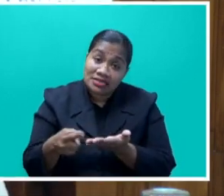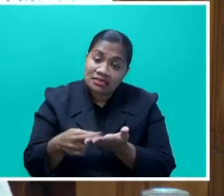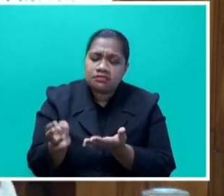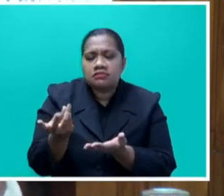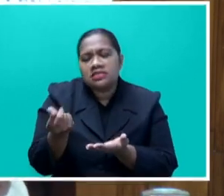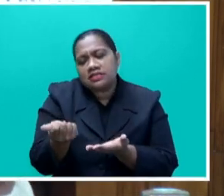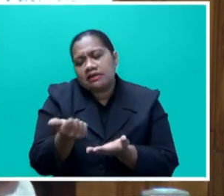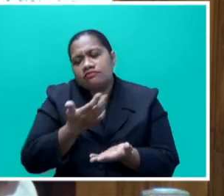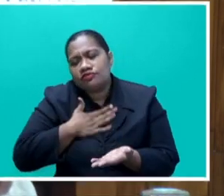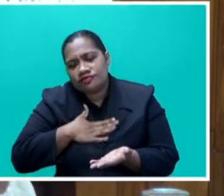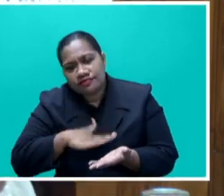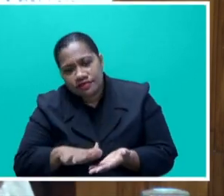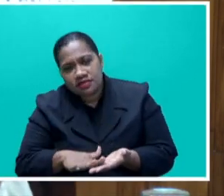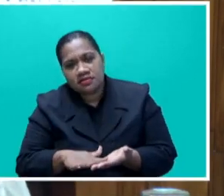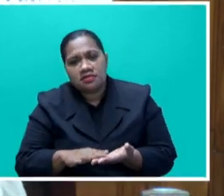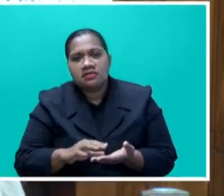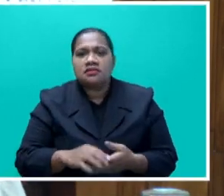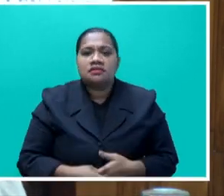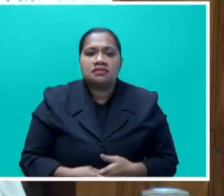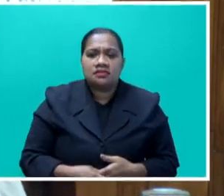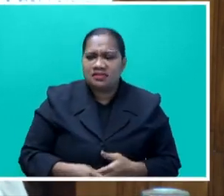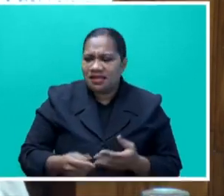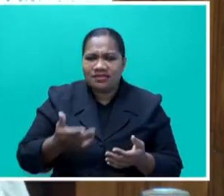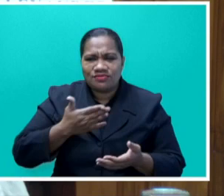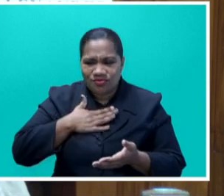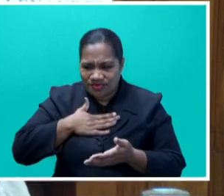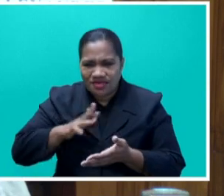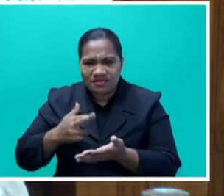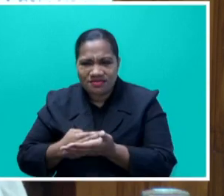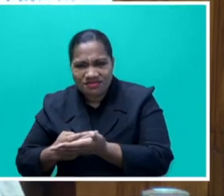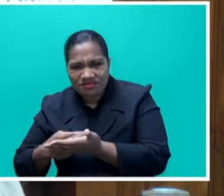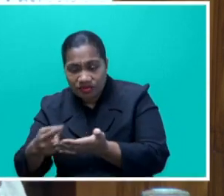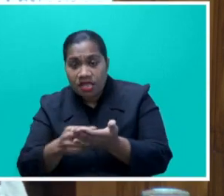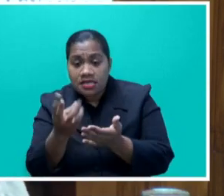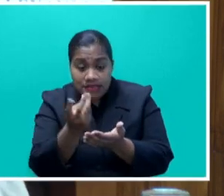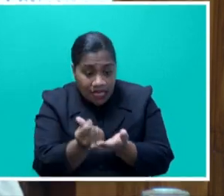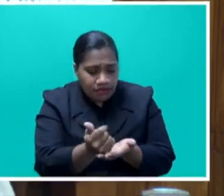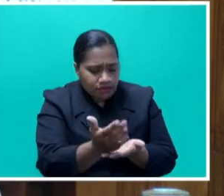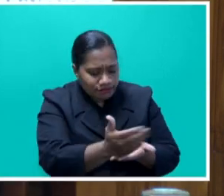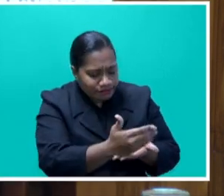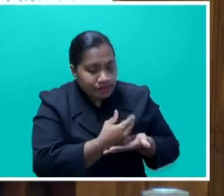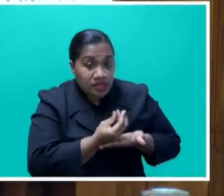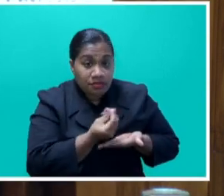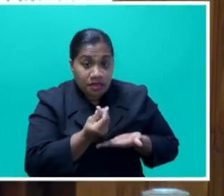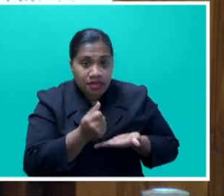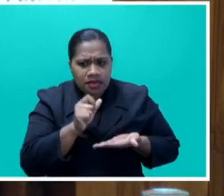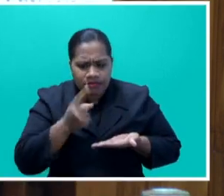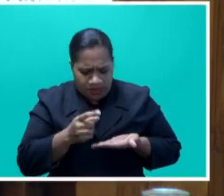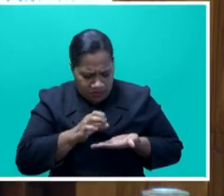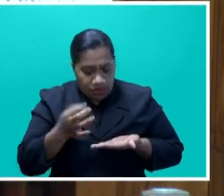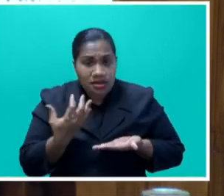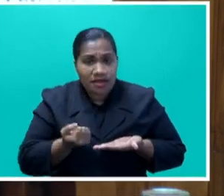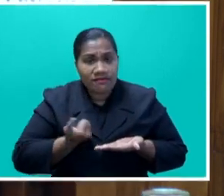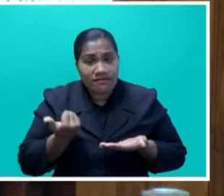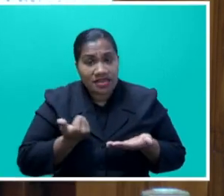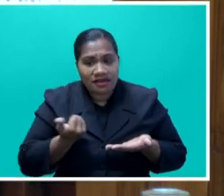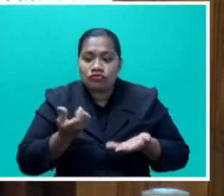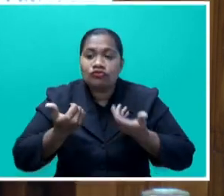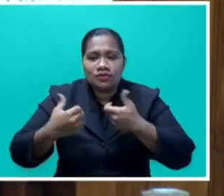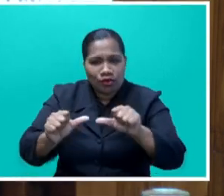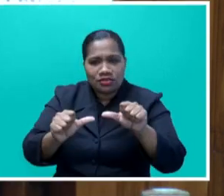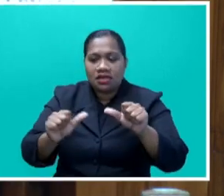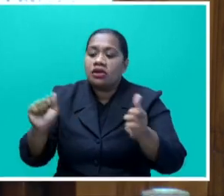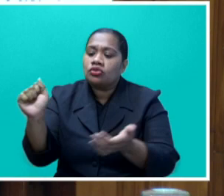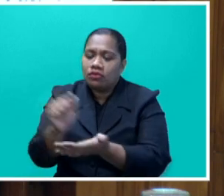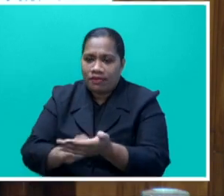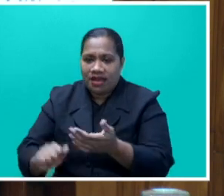prefer subsidy to rent. Some have collected some money, but they don't have enough as a deposit to buy